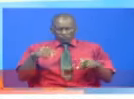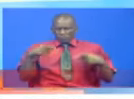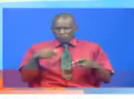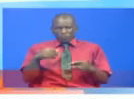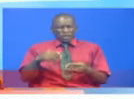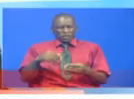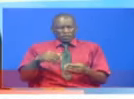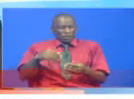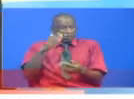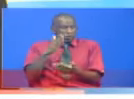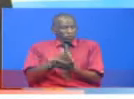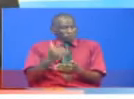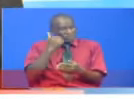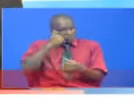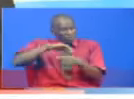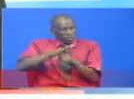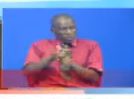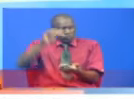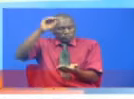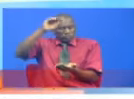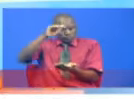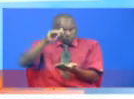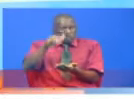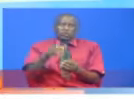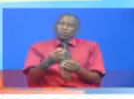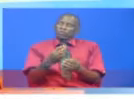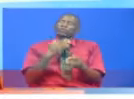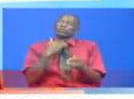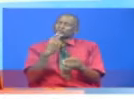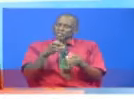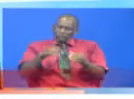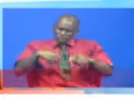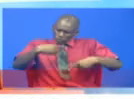will bring us to a flattening of the curve and thereafter